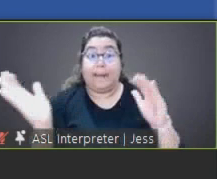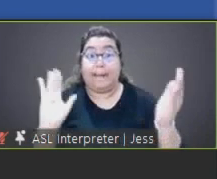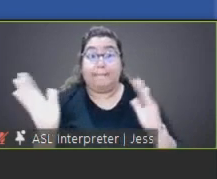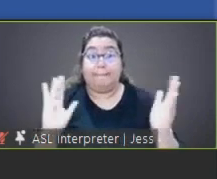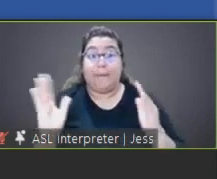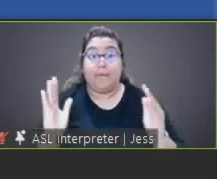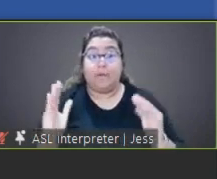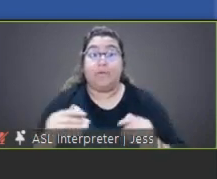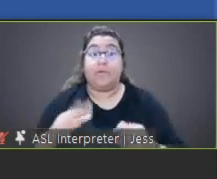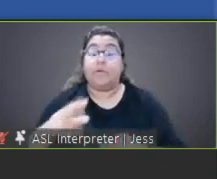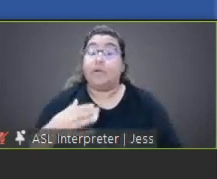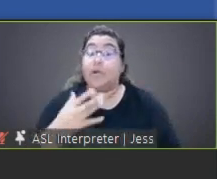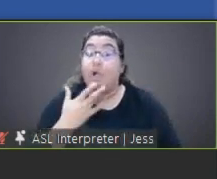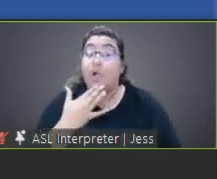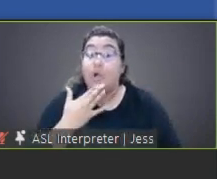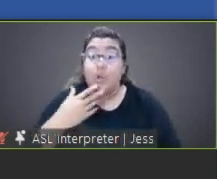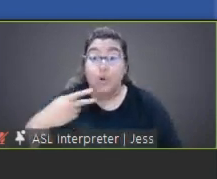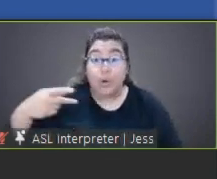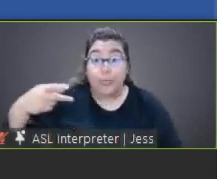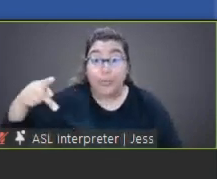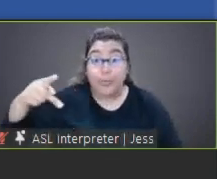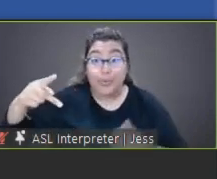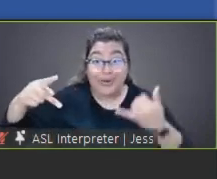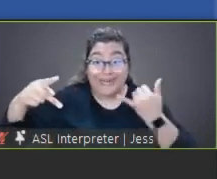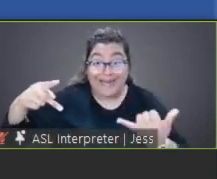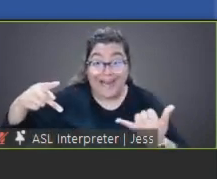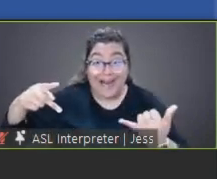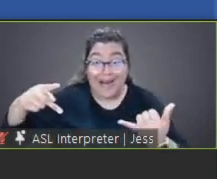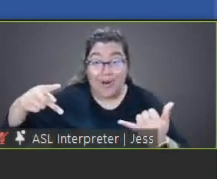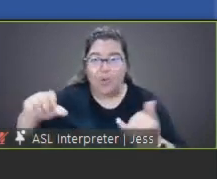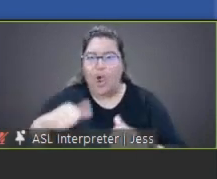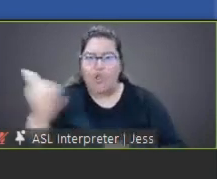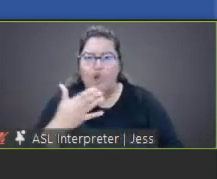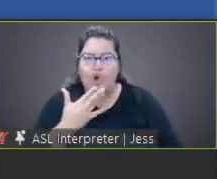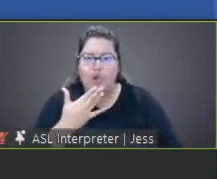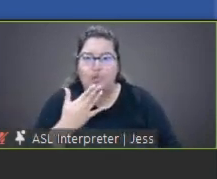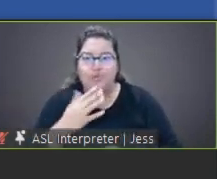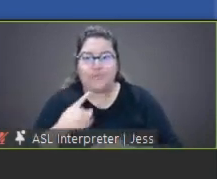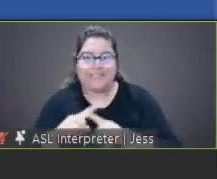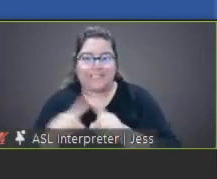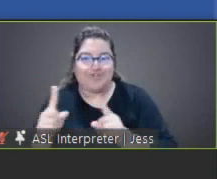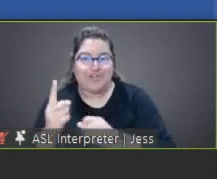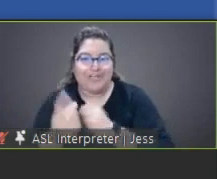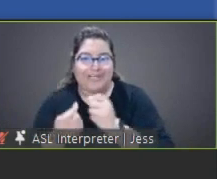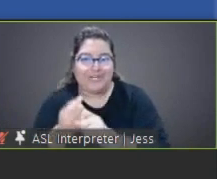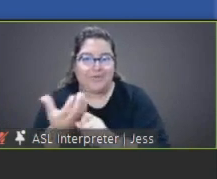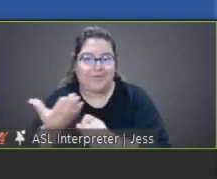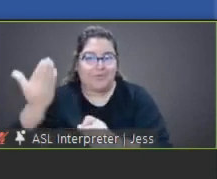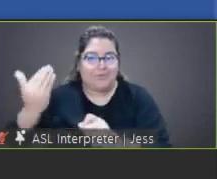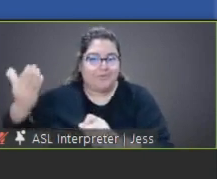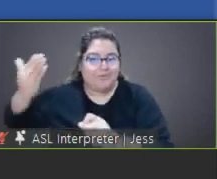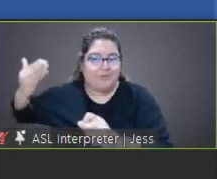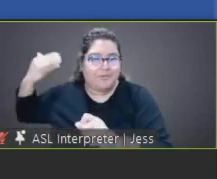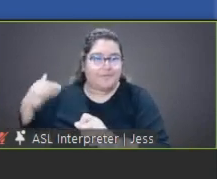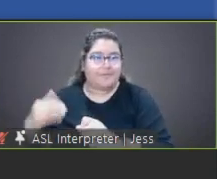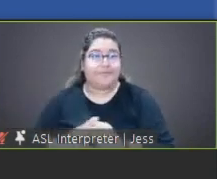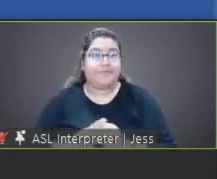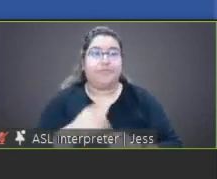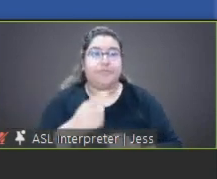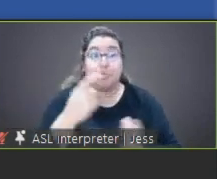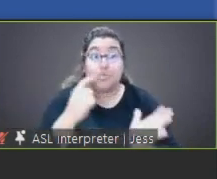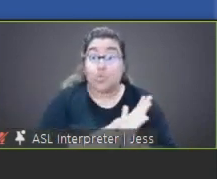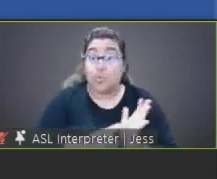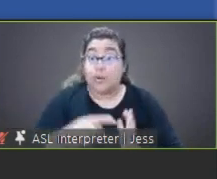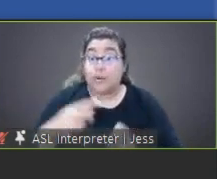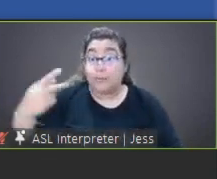purple line for our current season to previous seasons. And so what stands out in this figure is one, that the level of